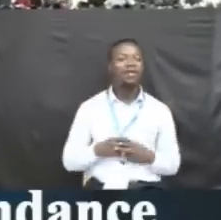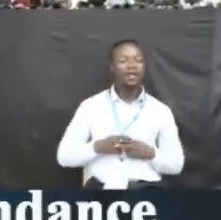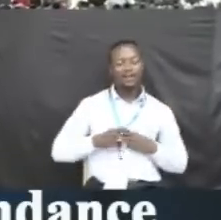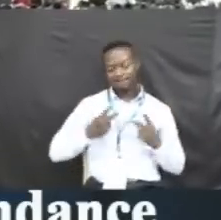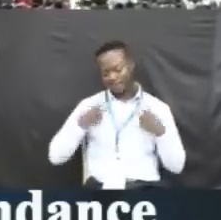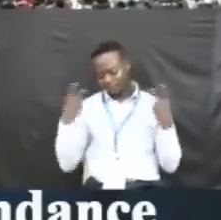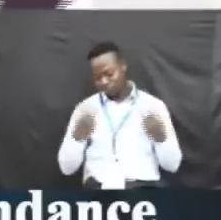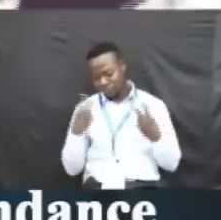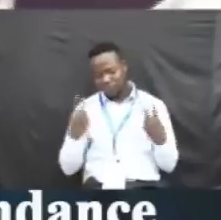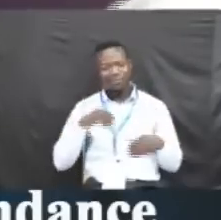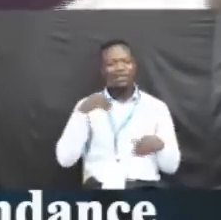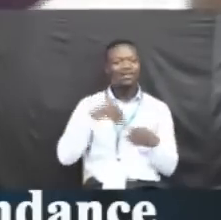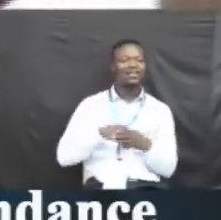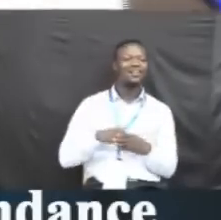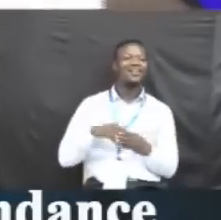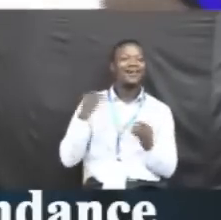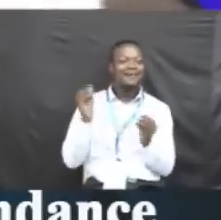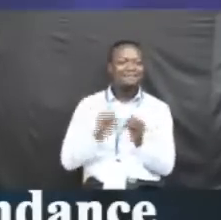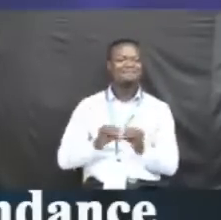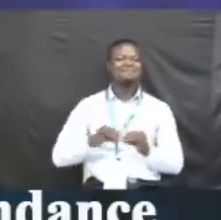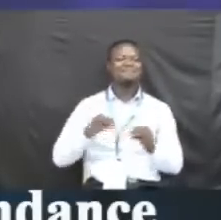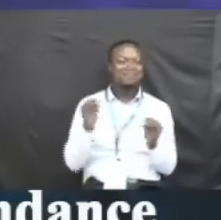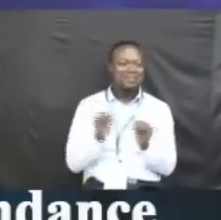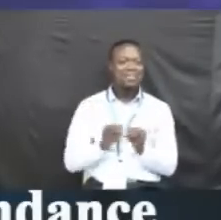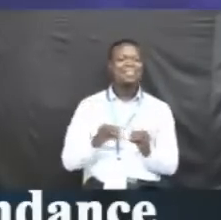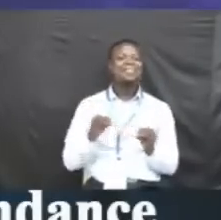tripping dripping.